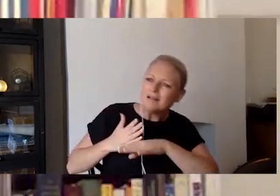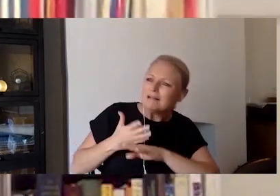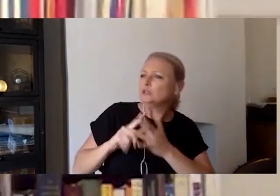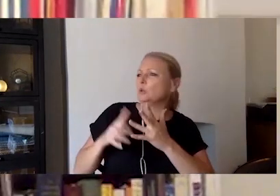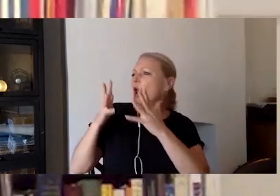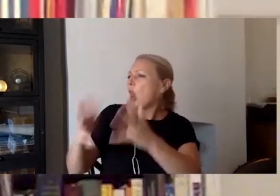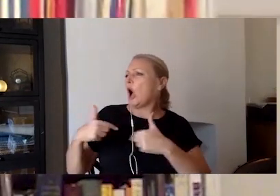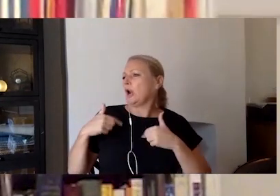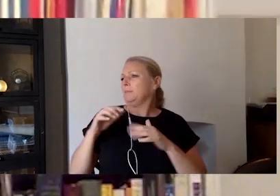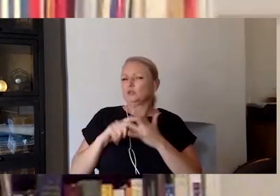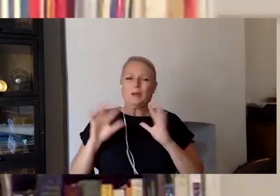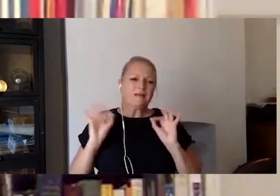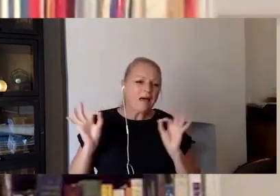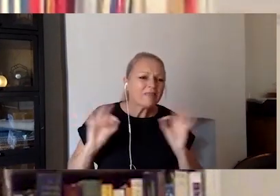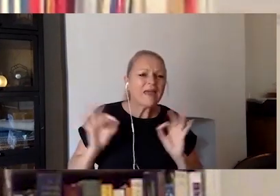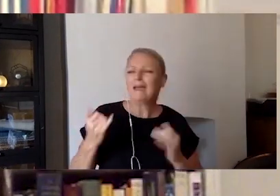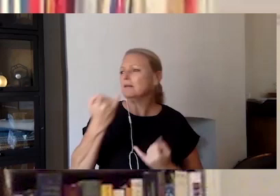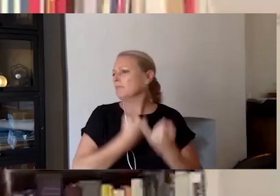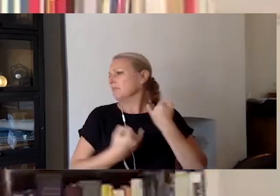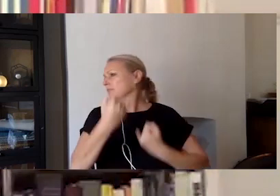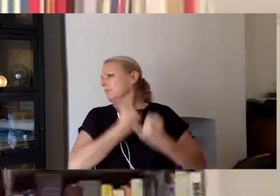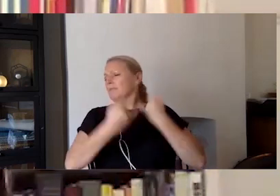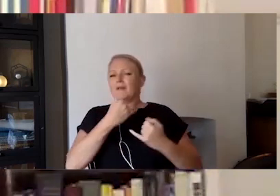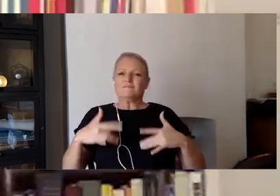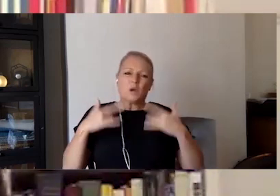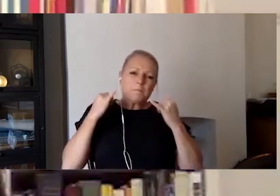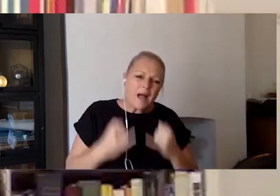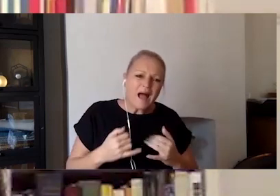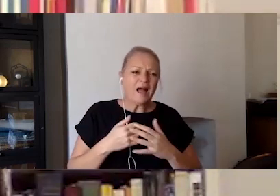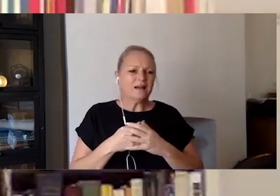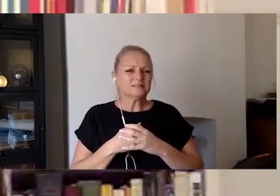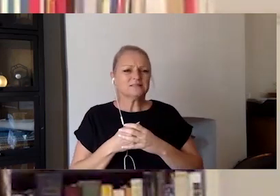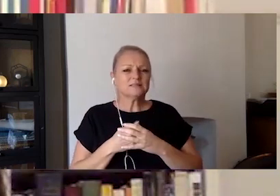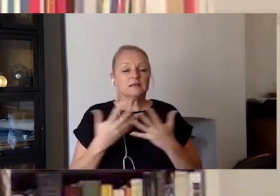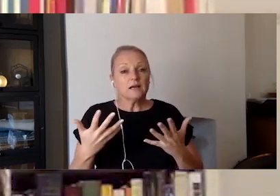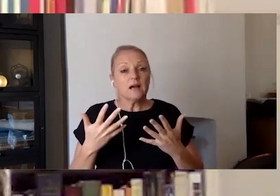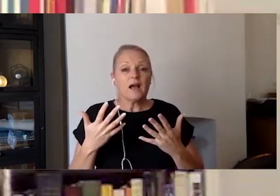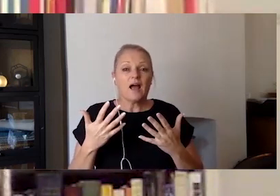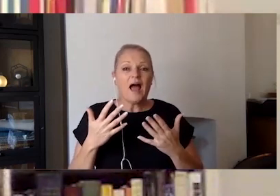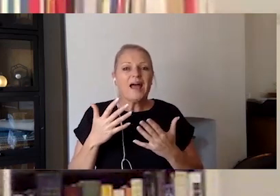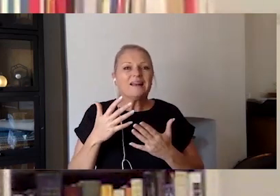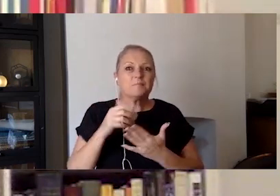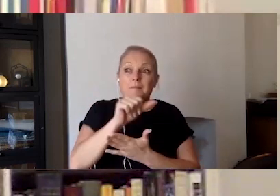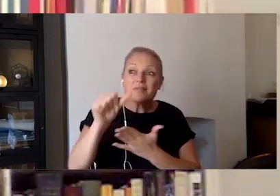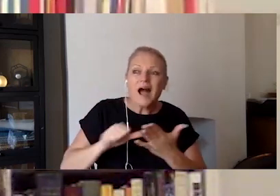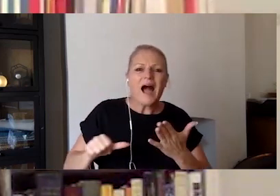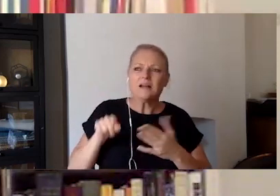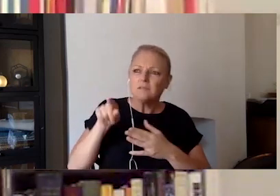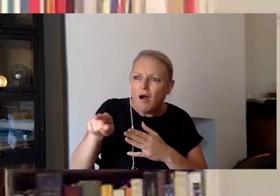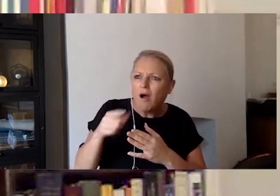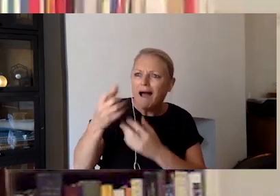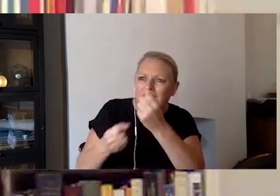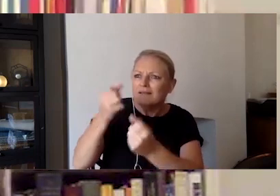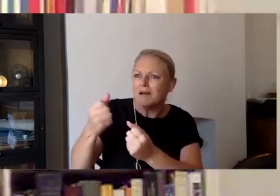should be doing more, not just within my own life, but for the arts, for instance. And we can develop a bad case